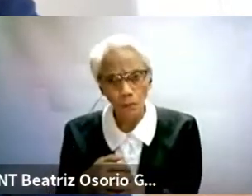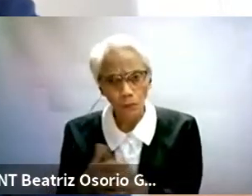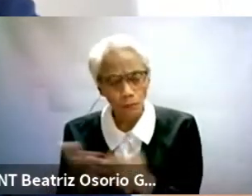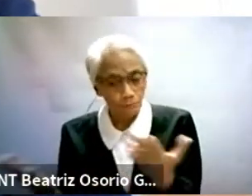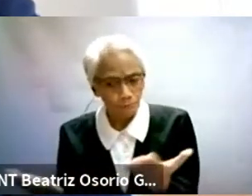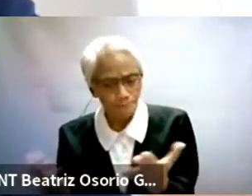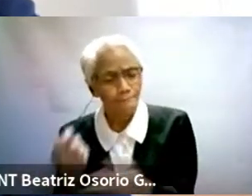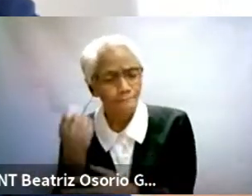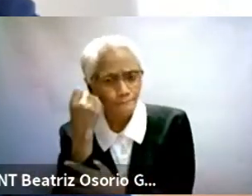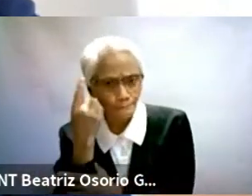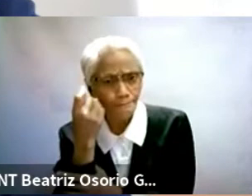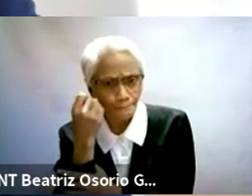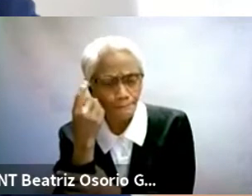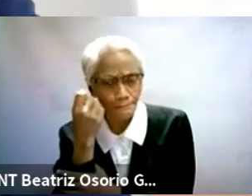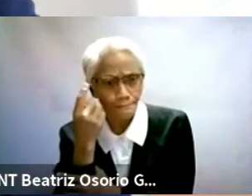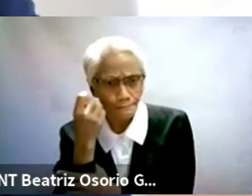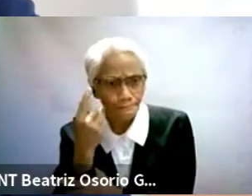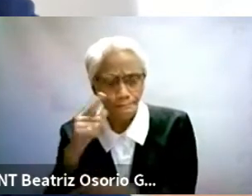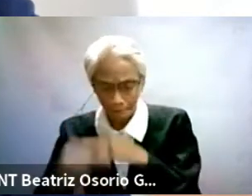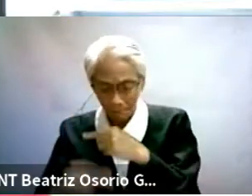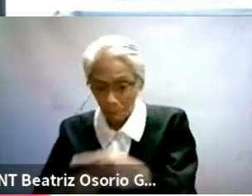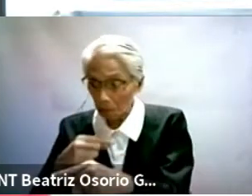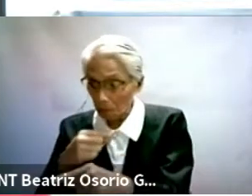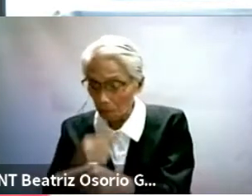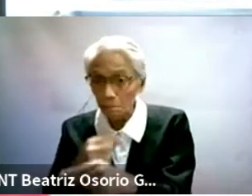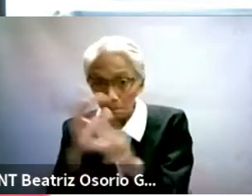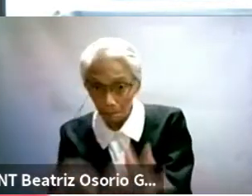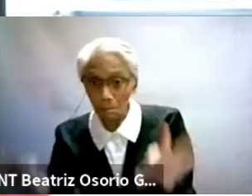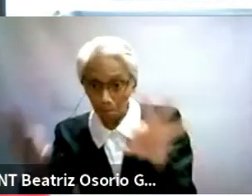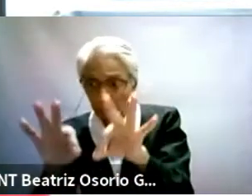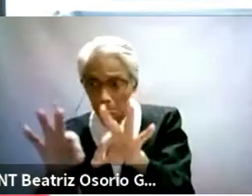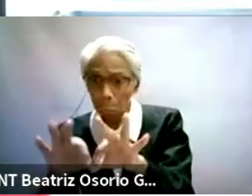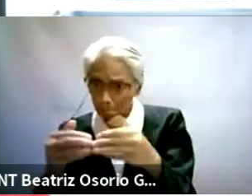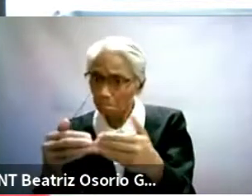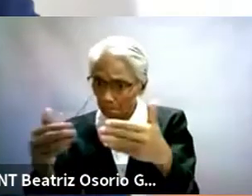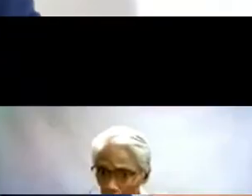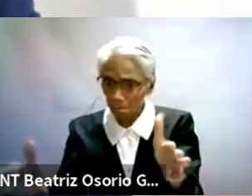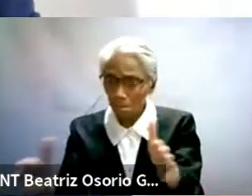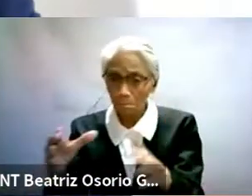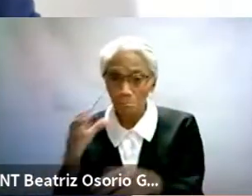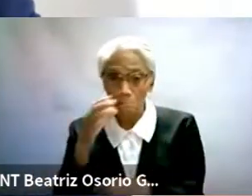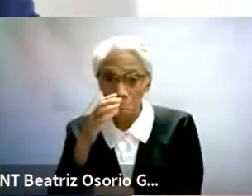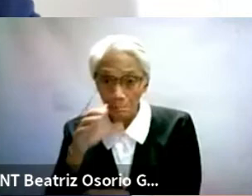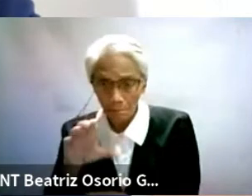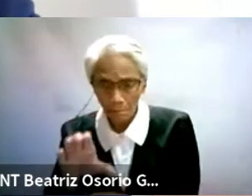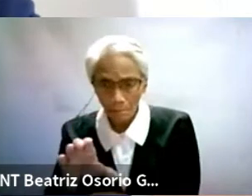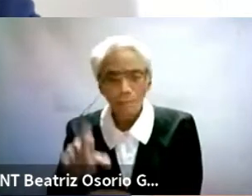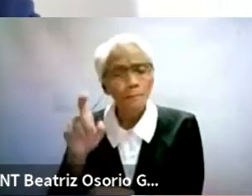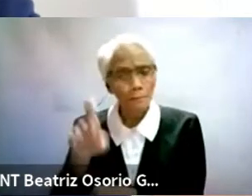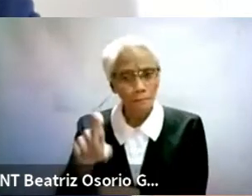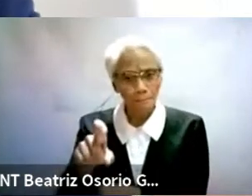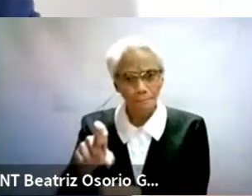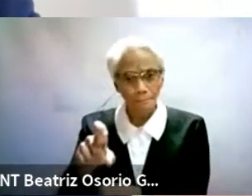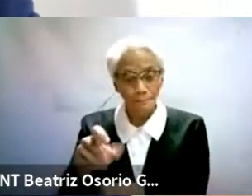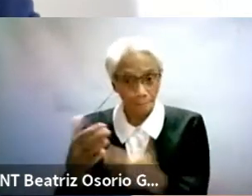understood the global importance of the general comment. Almost every part of a